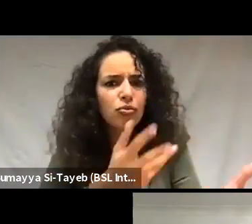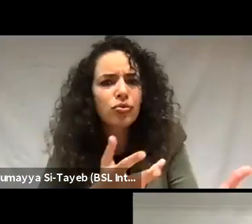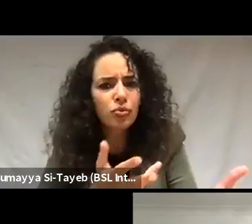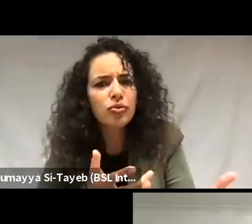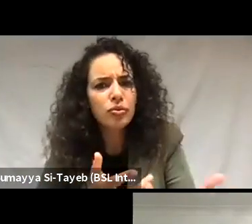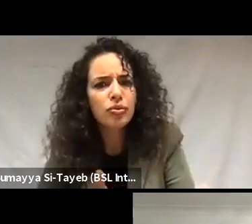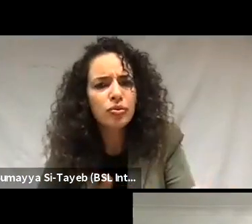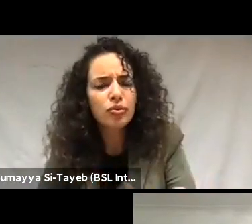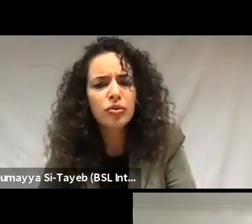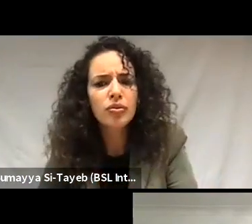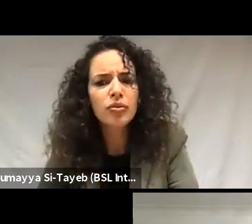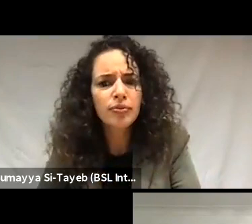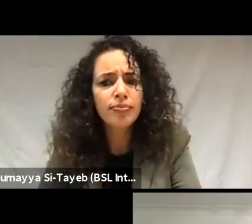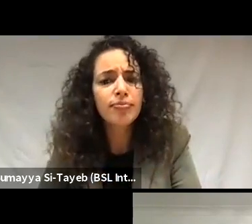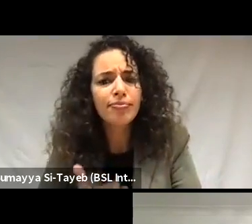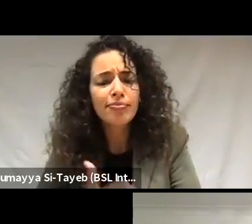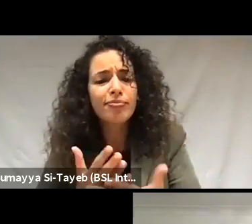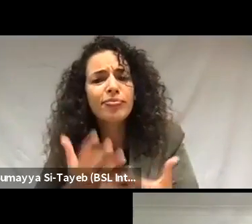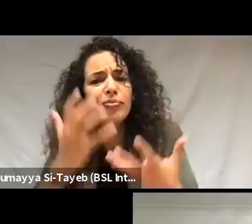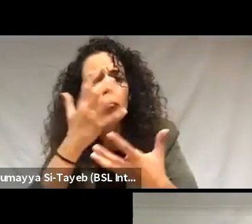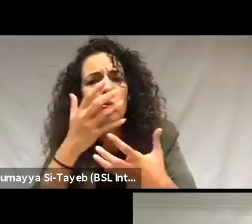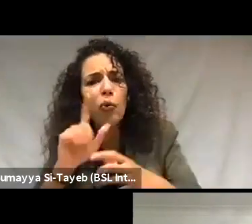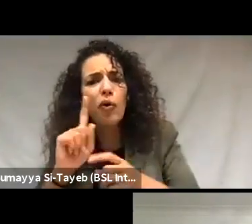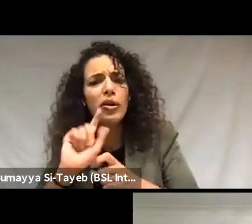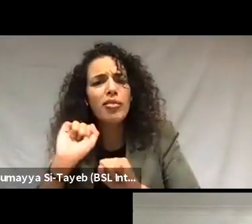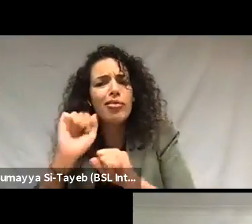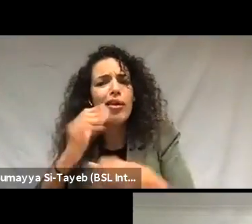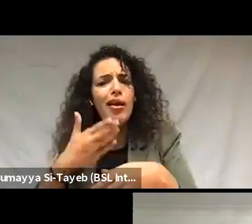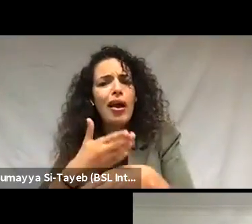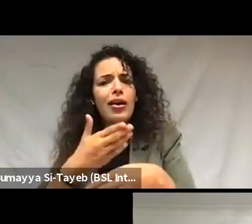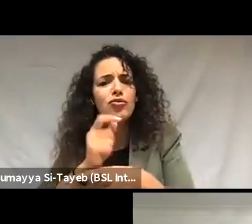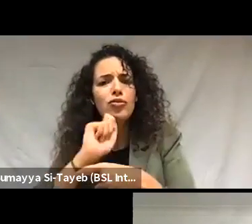their actions would be misinterpreted and falsely reported.